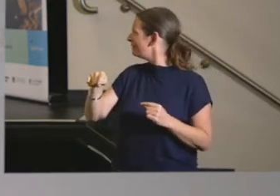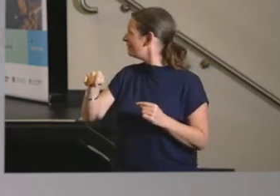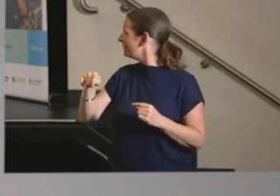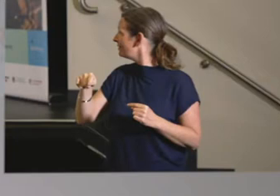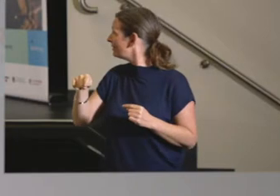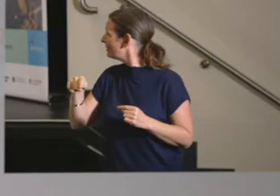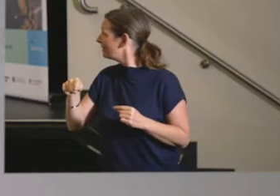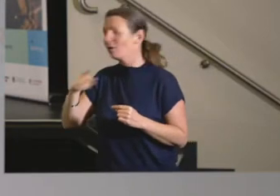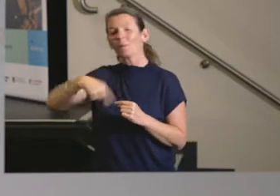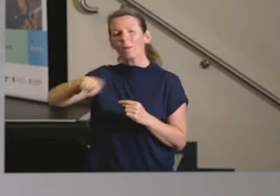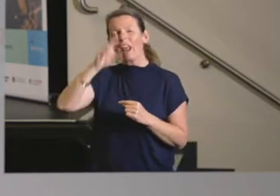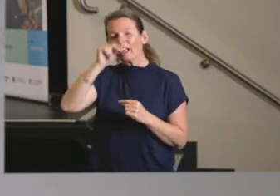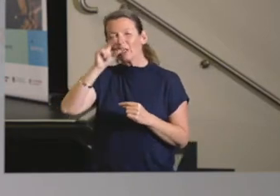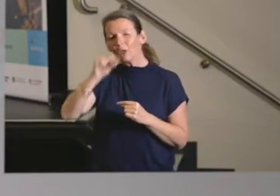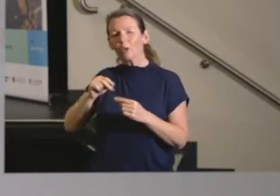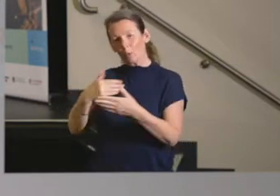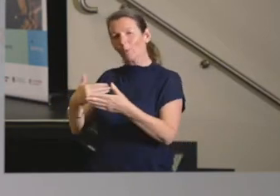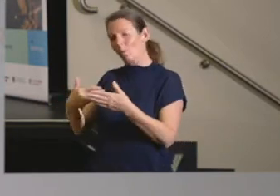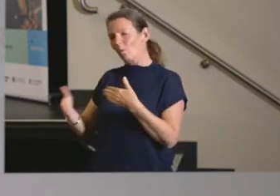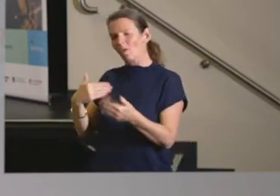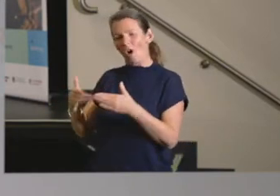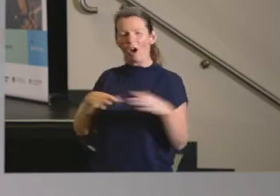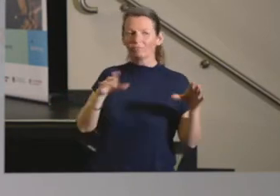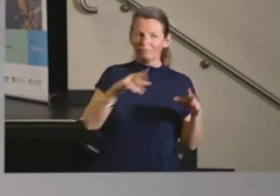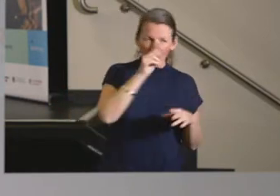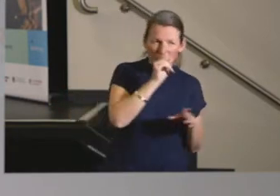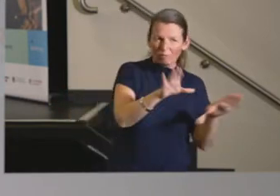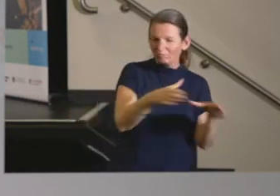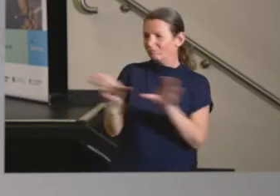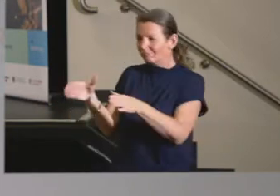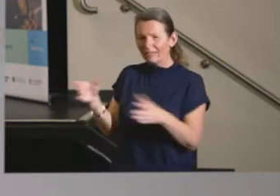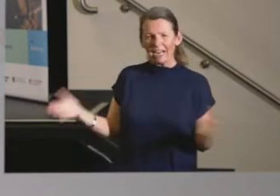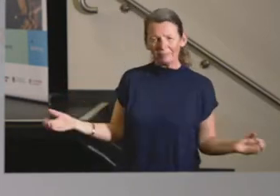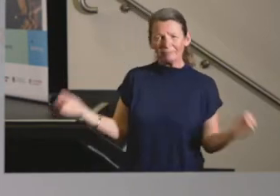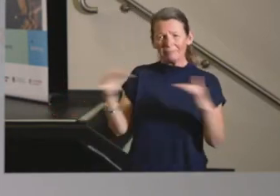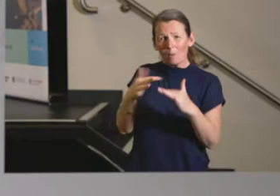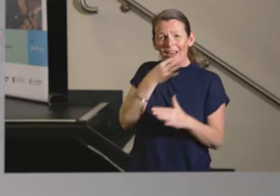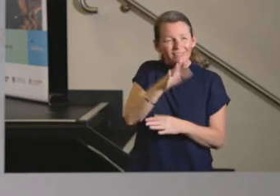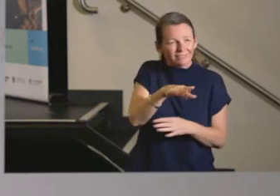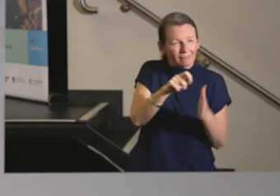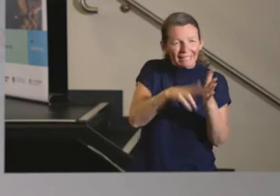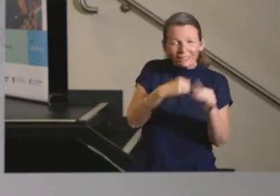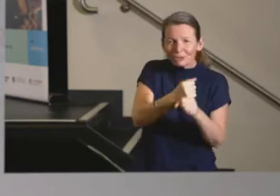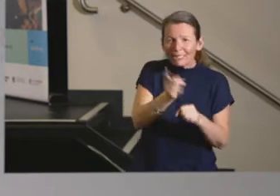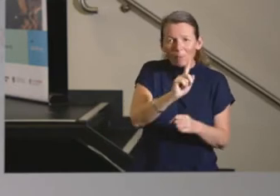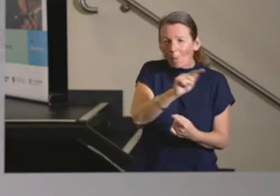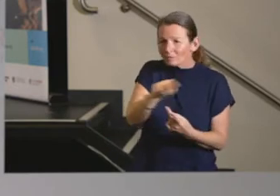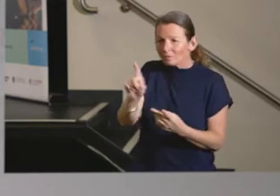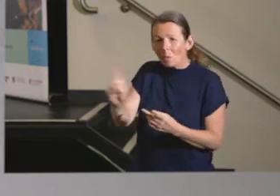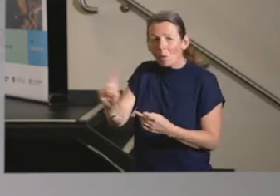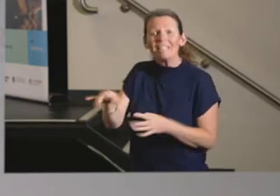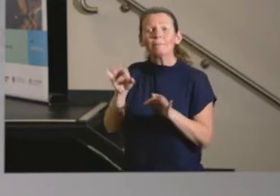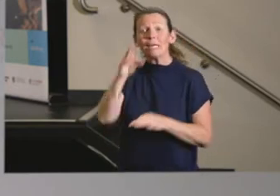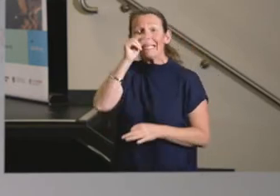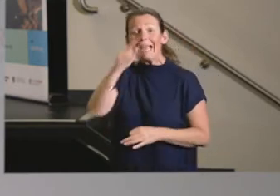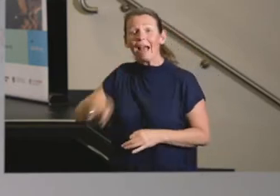of other youth organizations, did that and asked a number of people what they thought being Papua New Guinean was. And the whole, especially